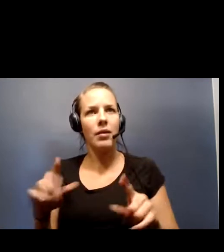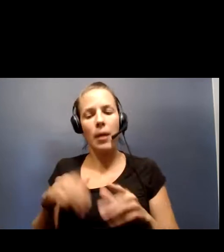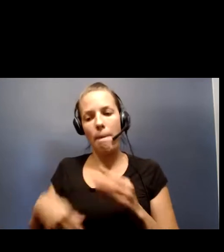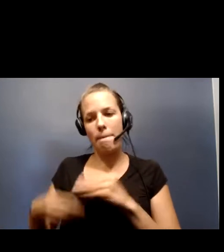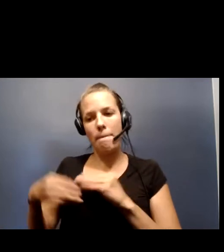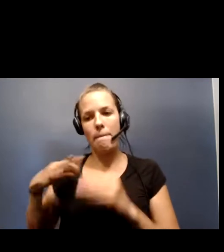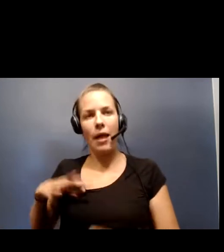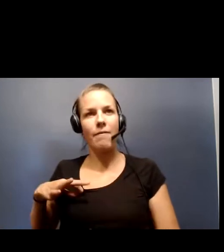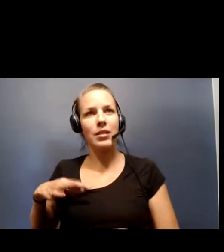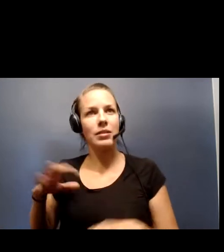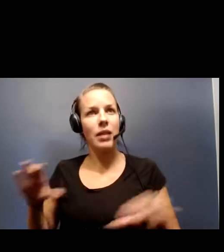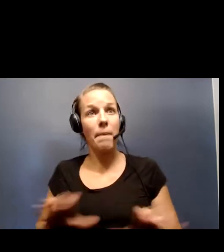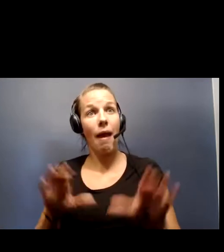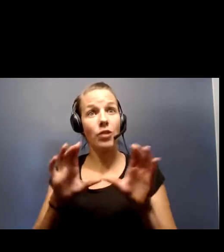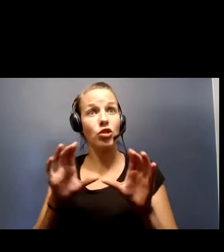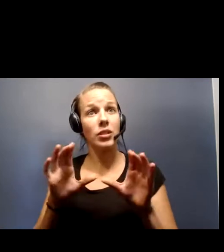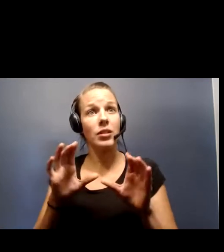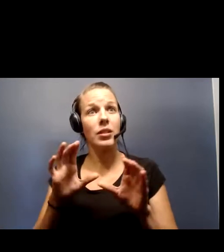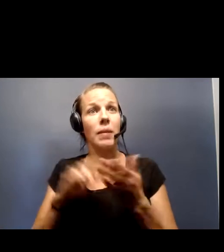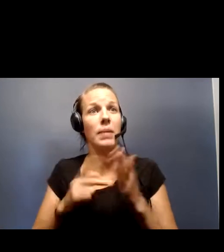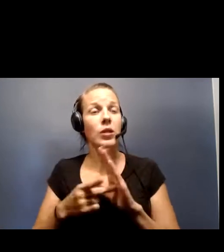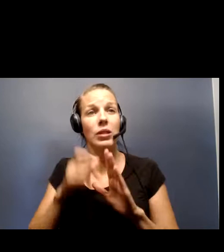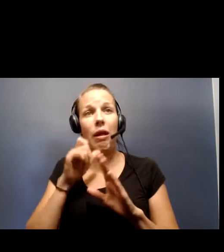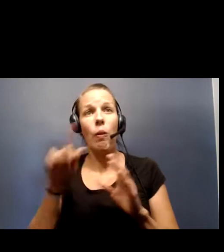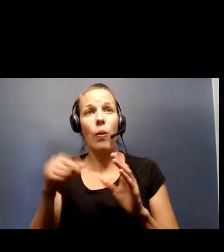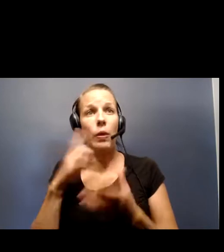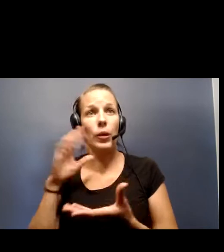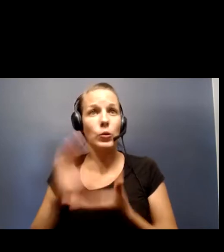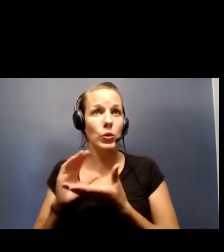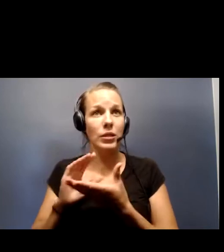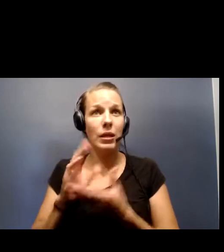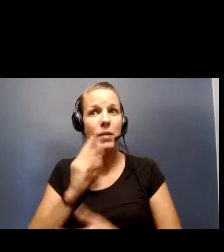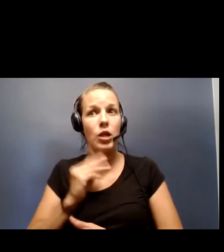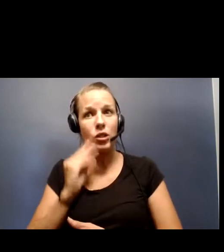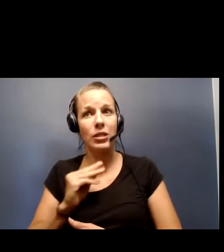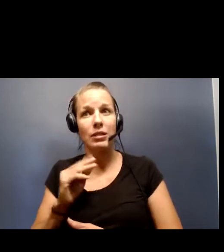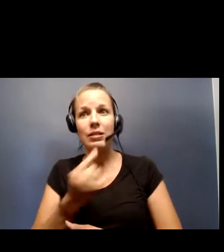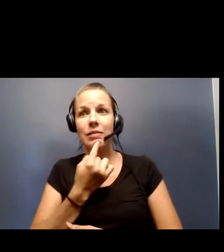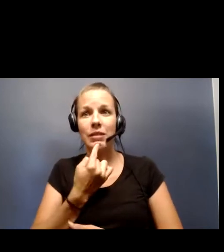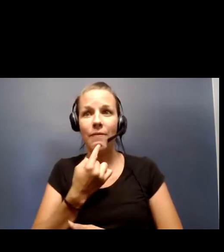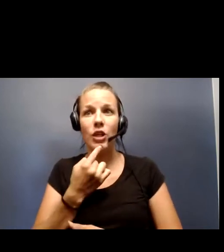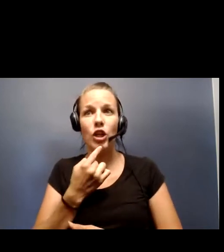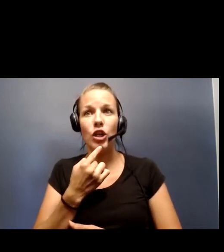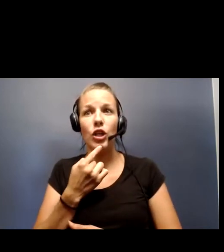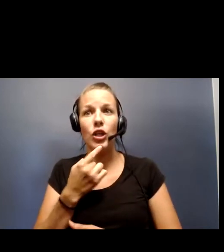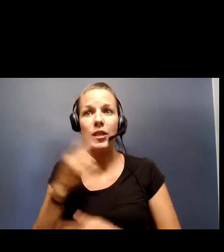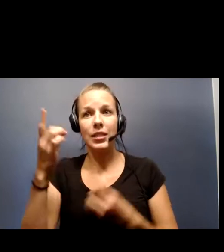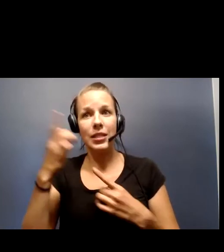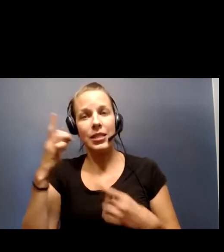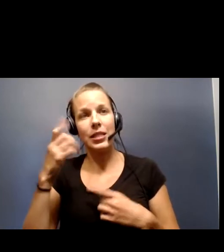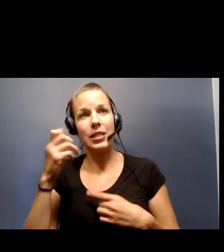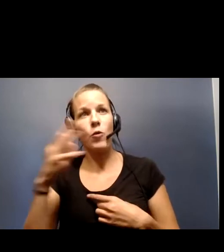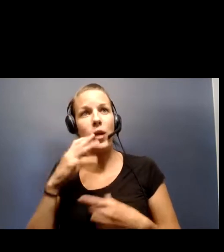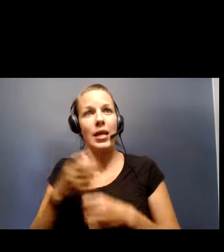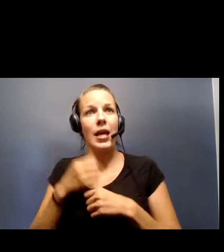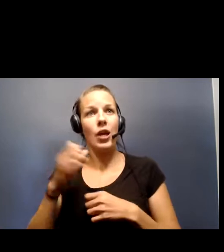we take some action there, we may not only reduce our risk of experiencing severe disease if we do get COVID,